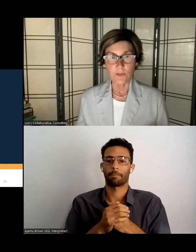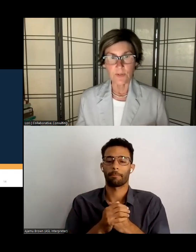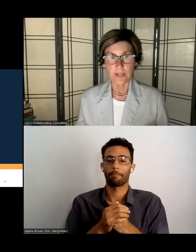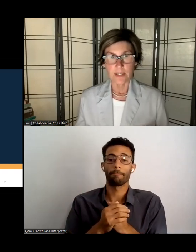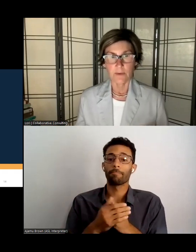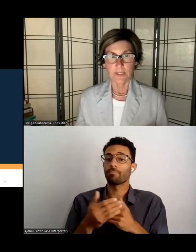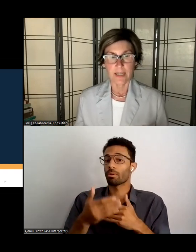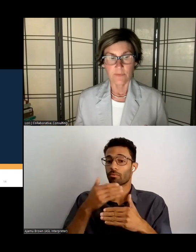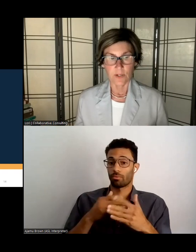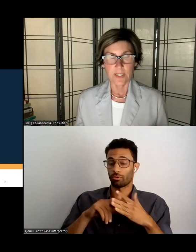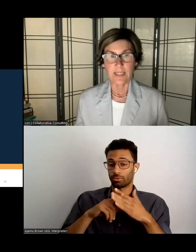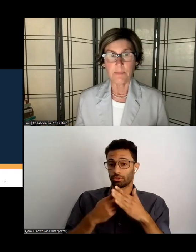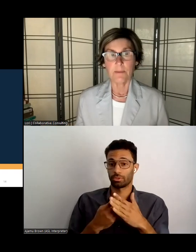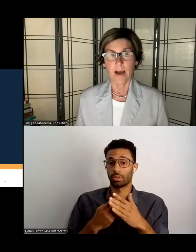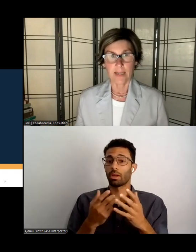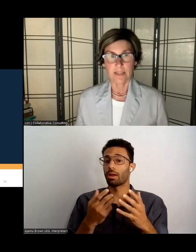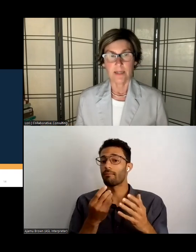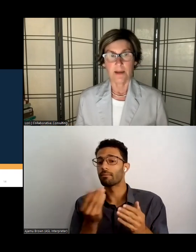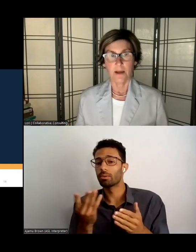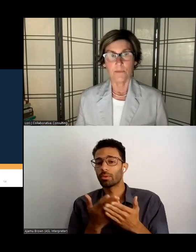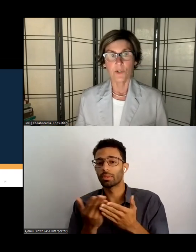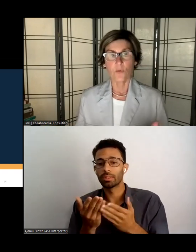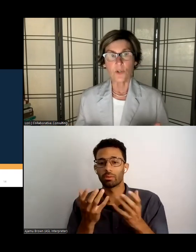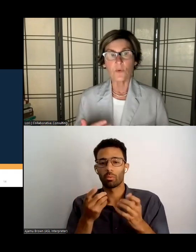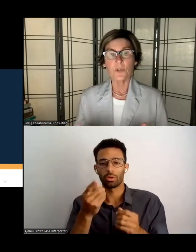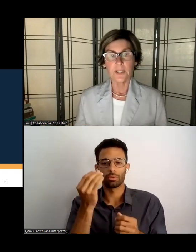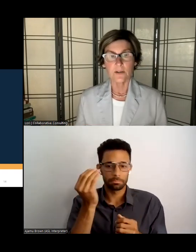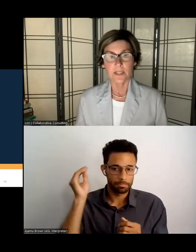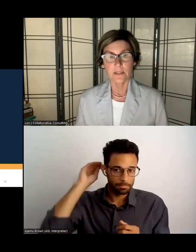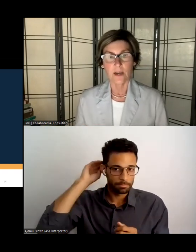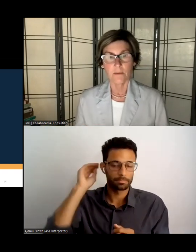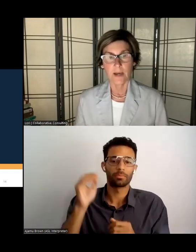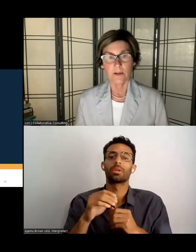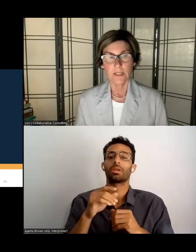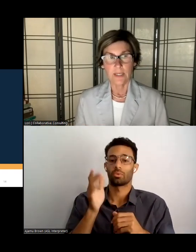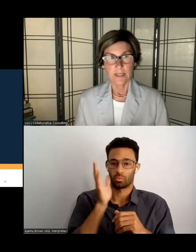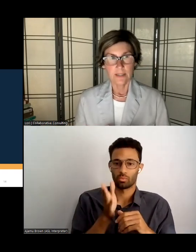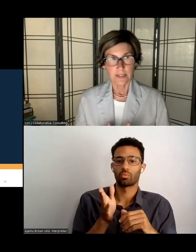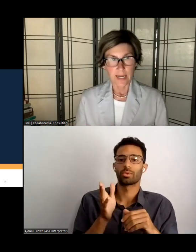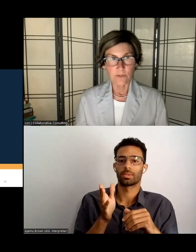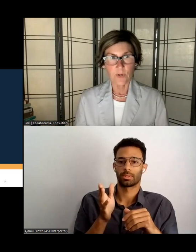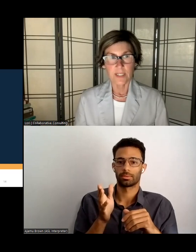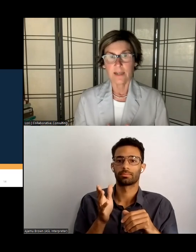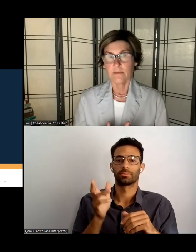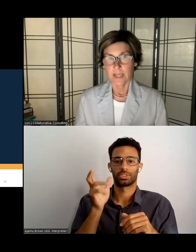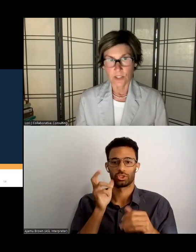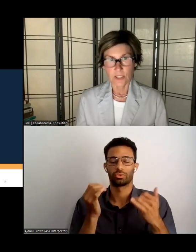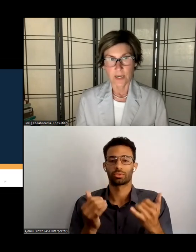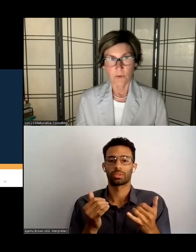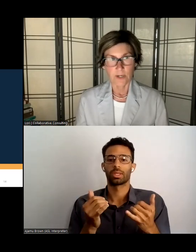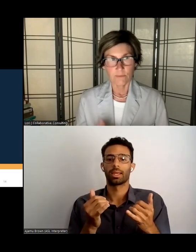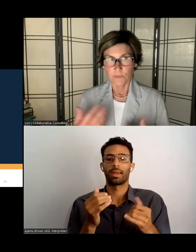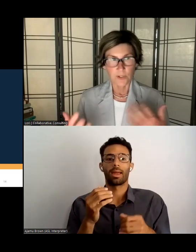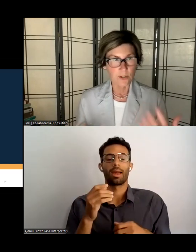just a few things I would like for you to keep in mind. So you will hear us talk about the California